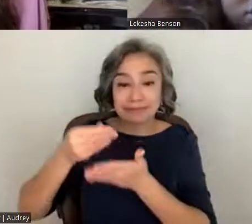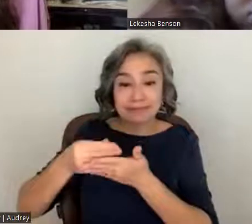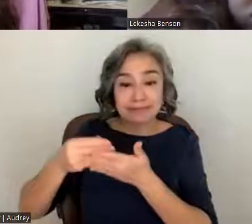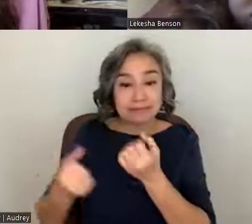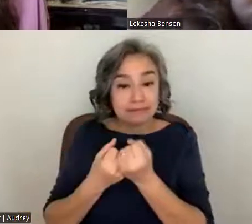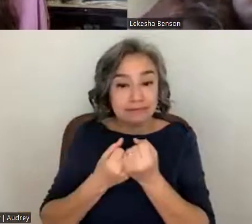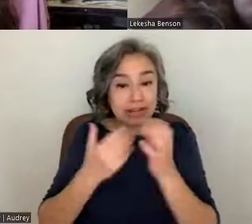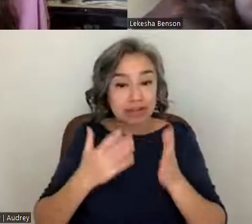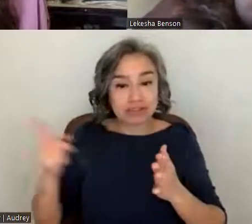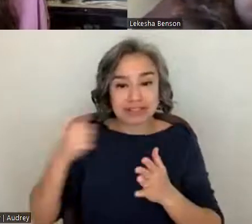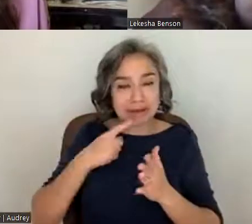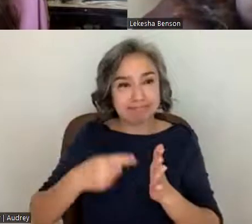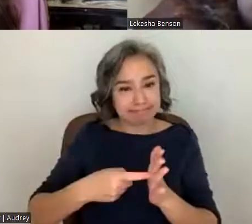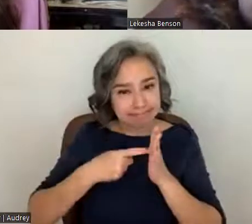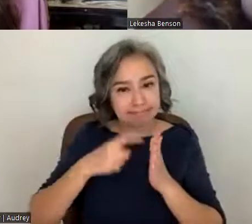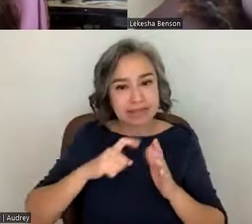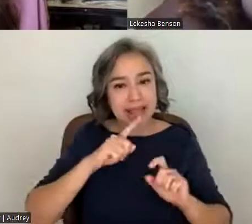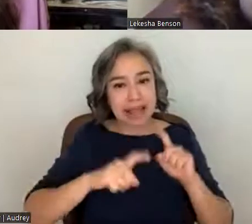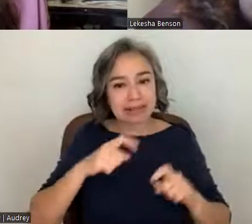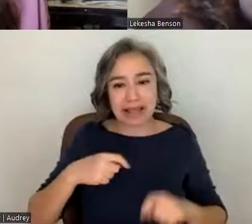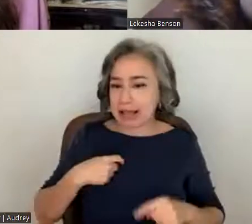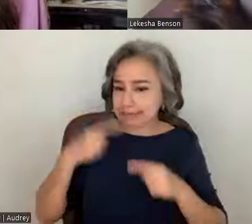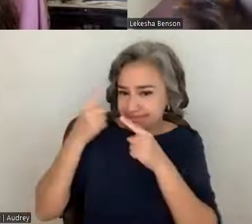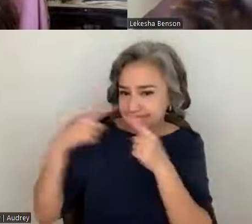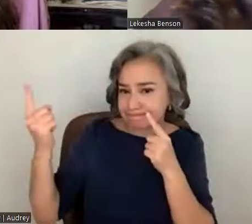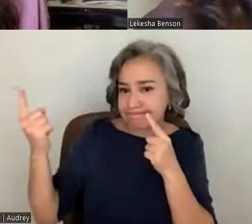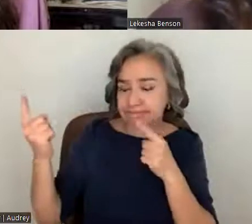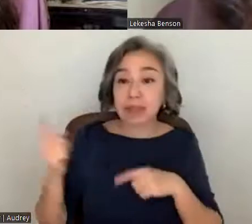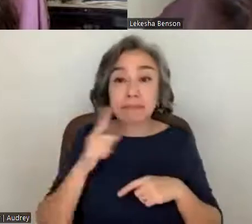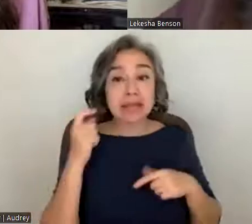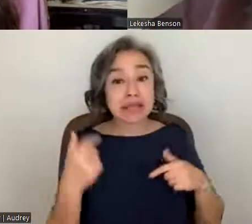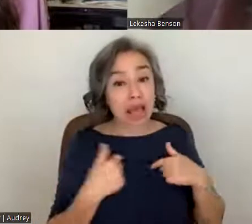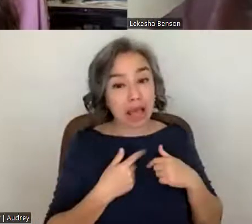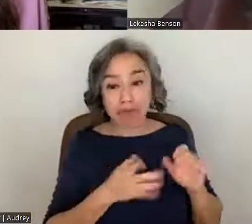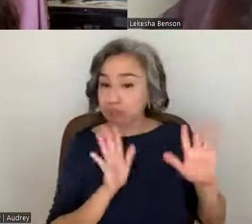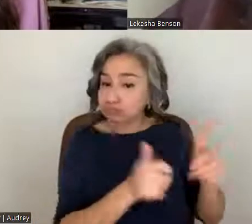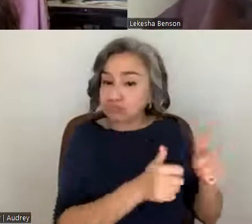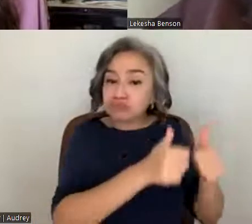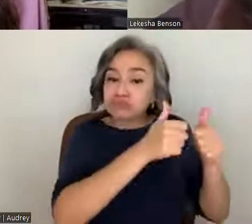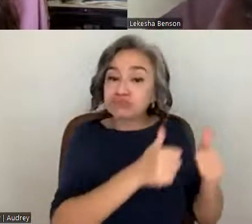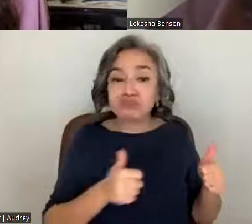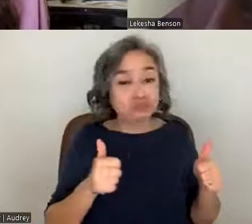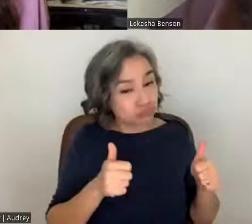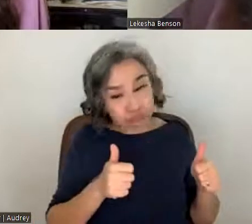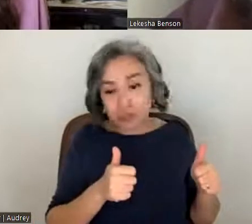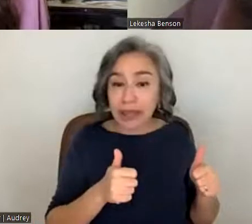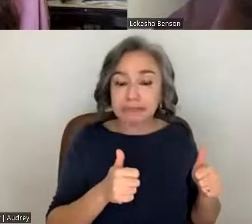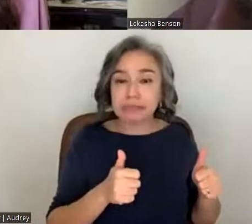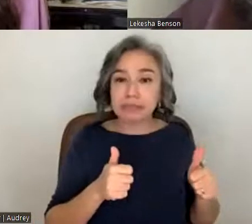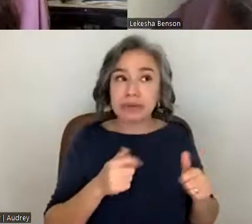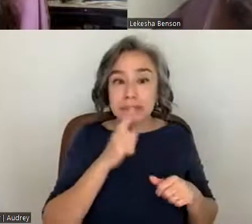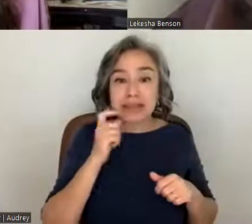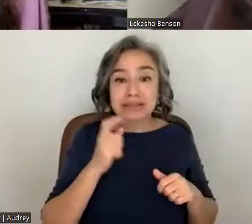I thought were not correct. And I think because I backed off so quickly, we still have that relationship and we're working together on